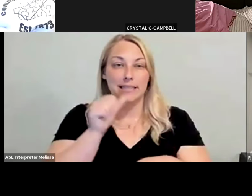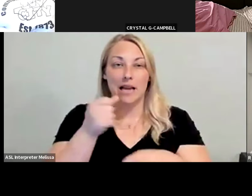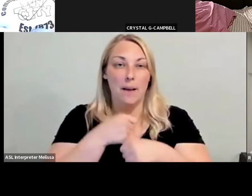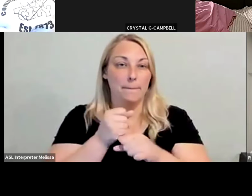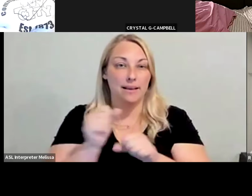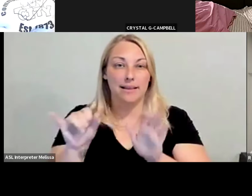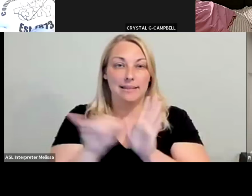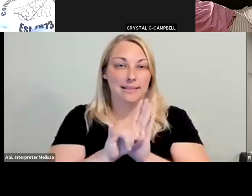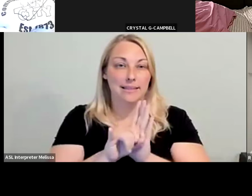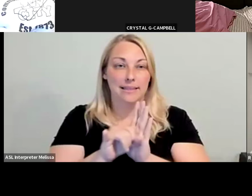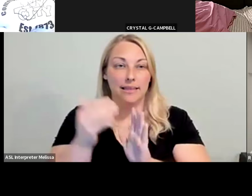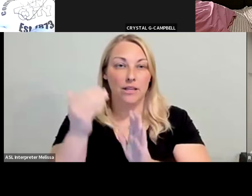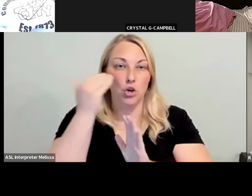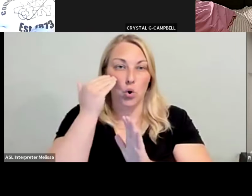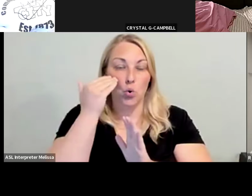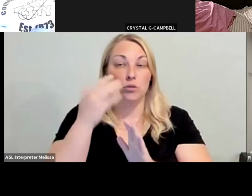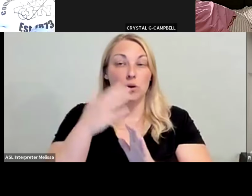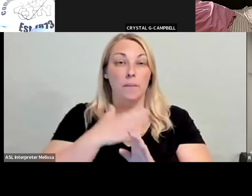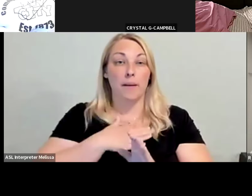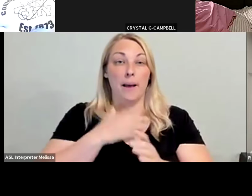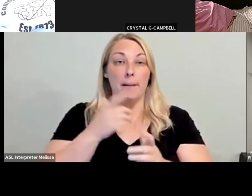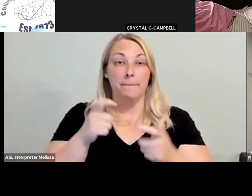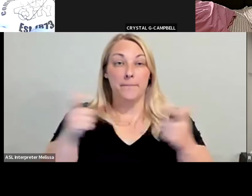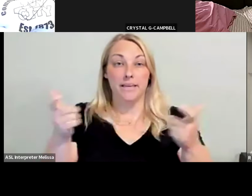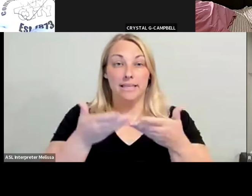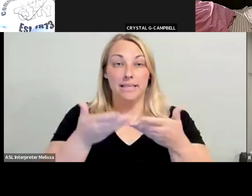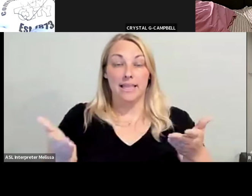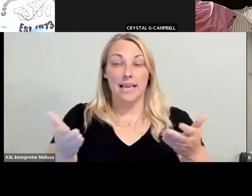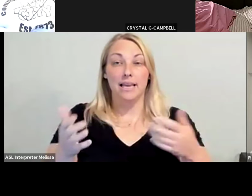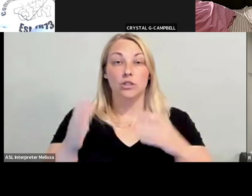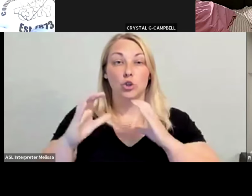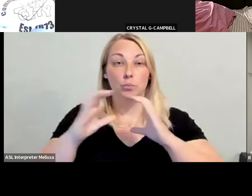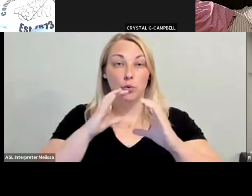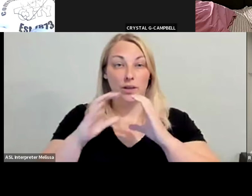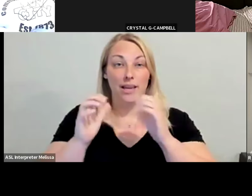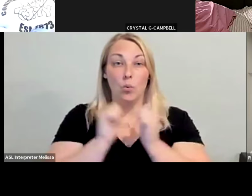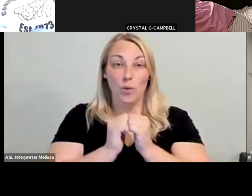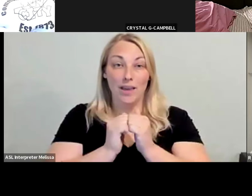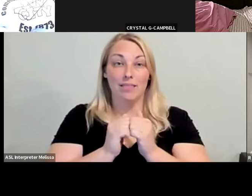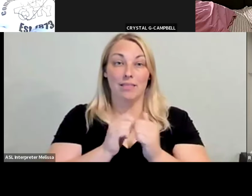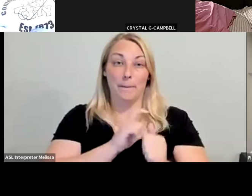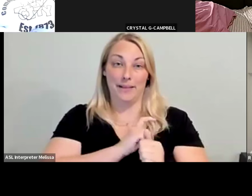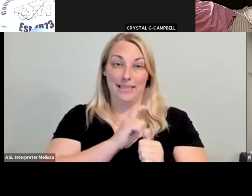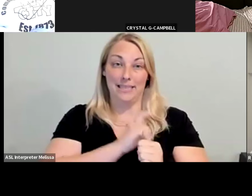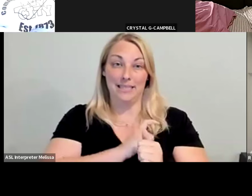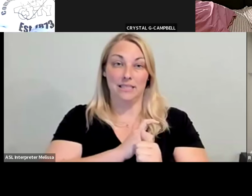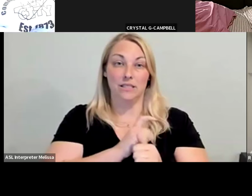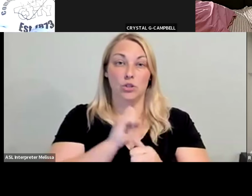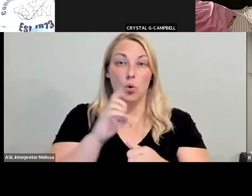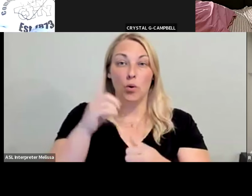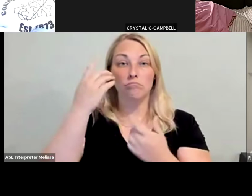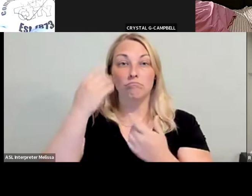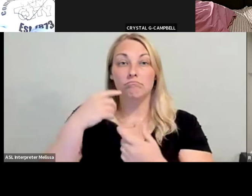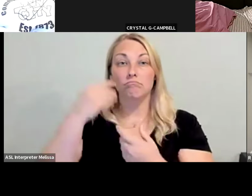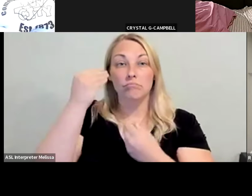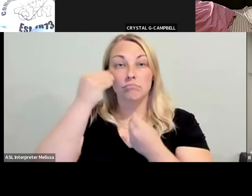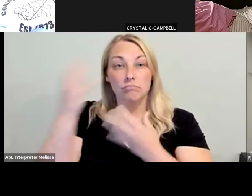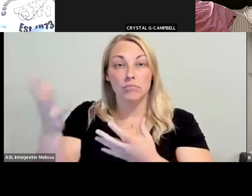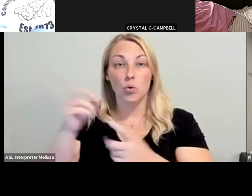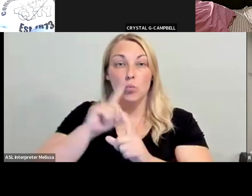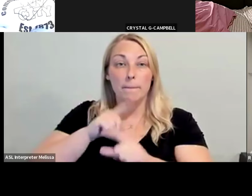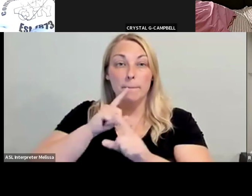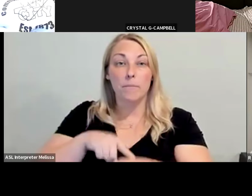is to be able to communicate with the police department and let us know when something happened. Even if